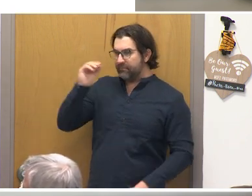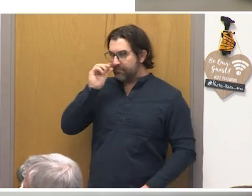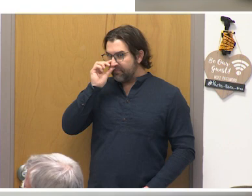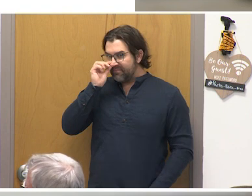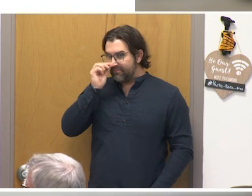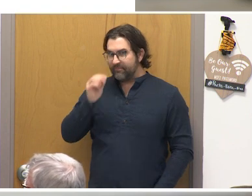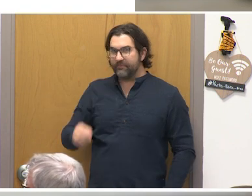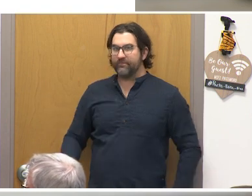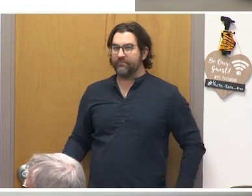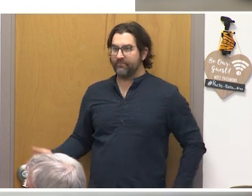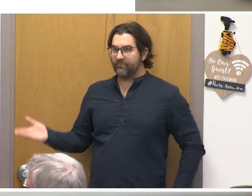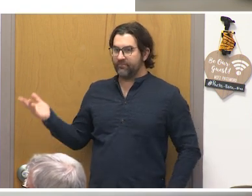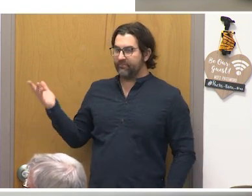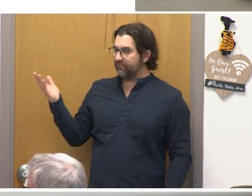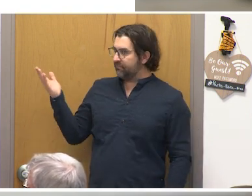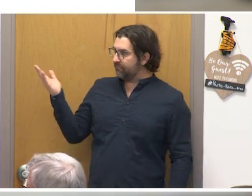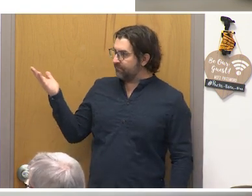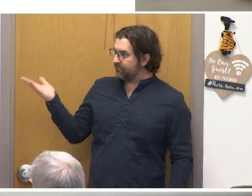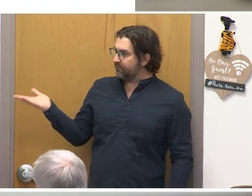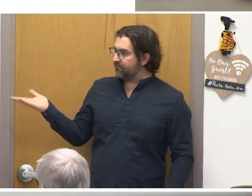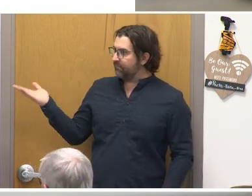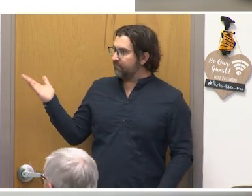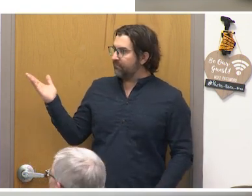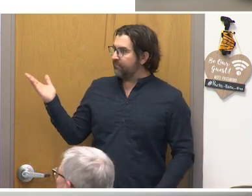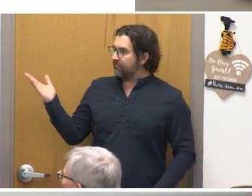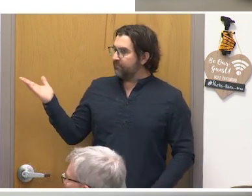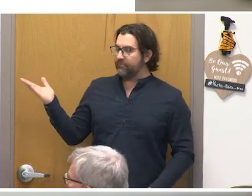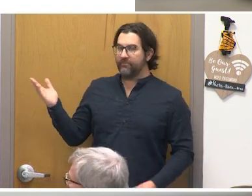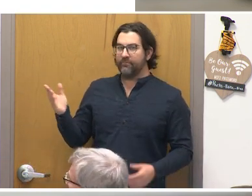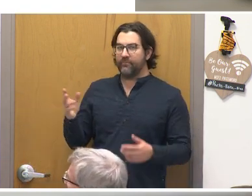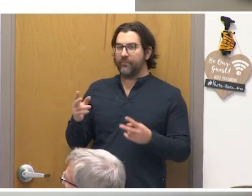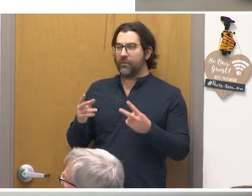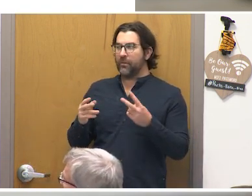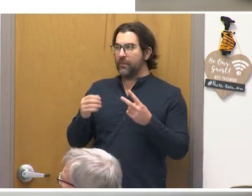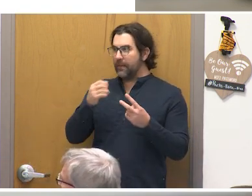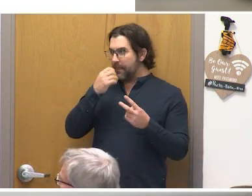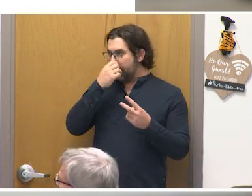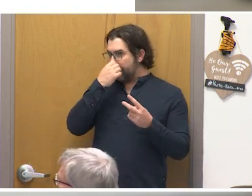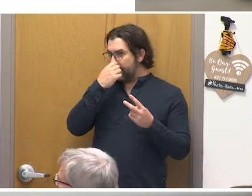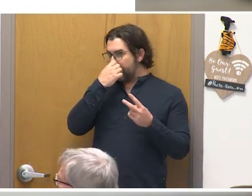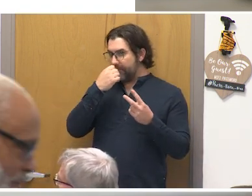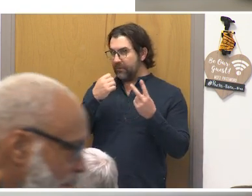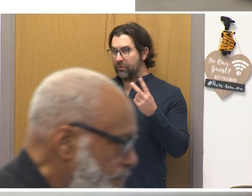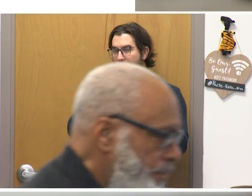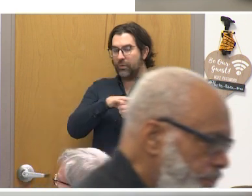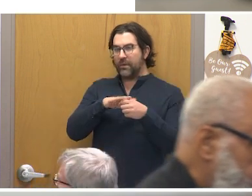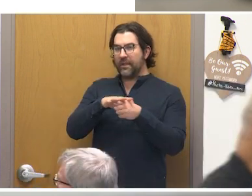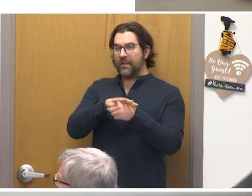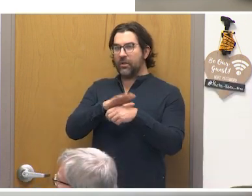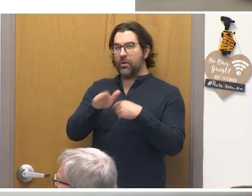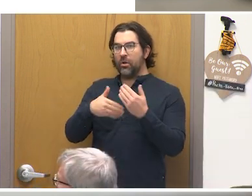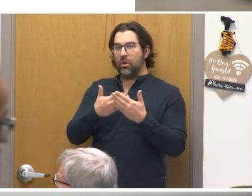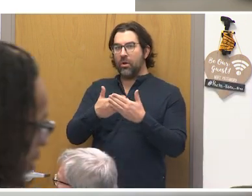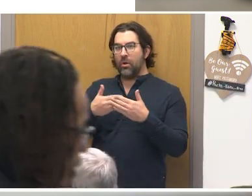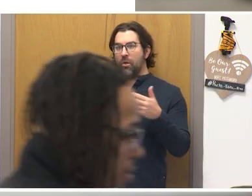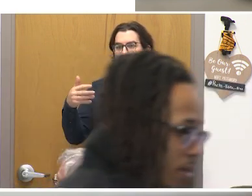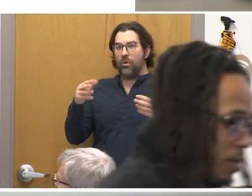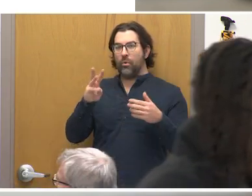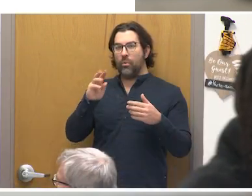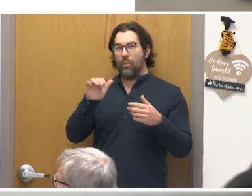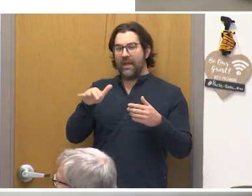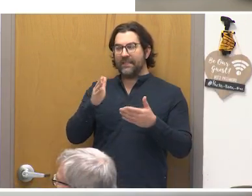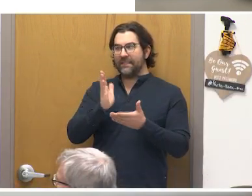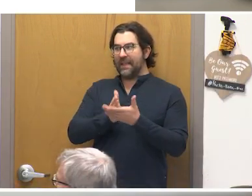Collier, Brushton, and Blackador. The 2 locations with an all-way stop and traffic calming are Braddock and